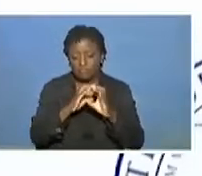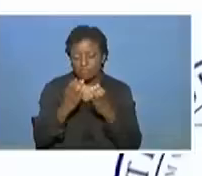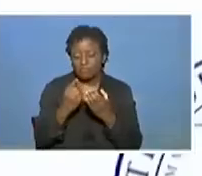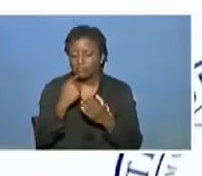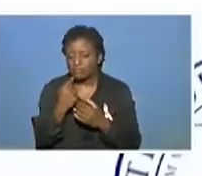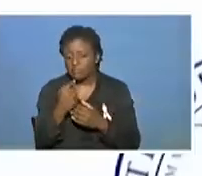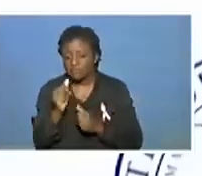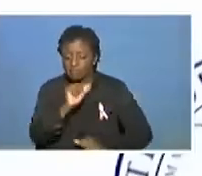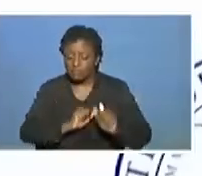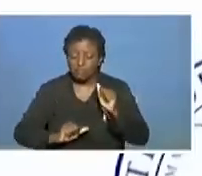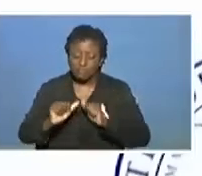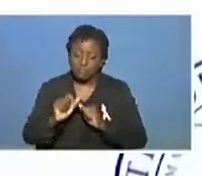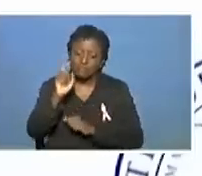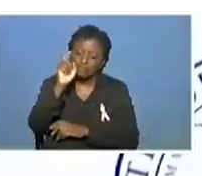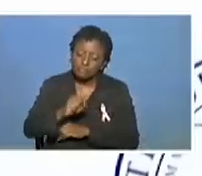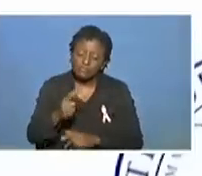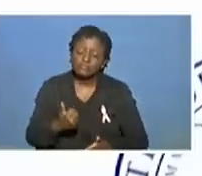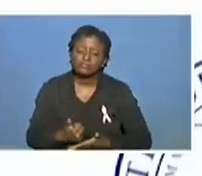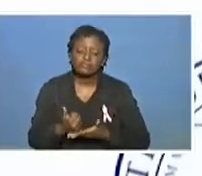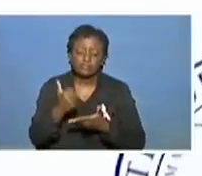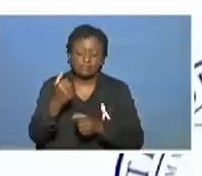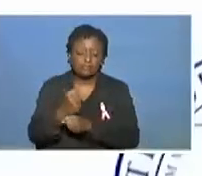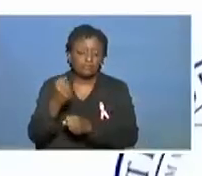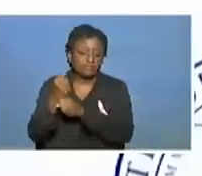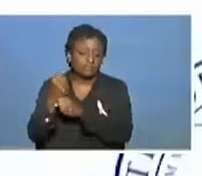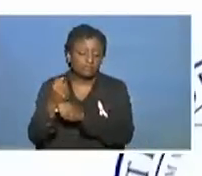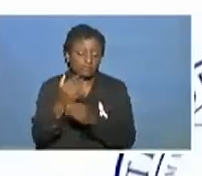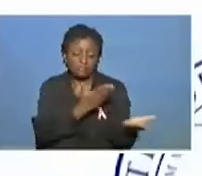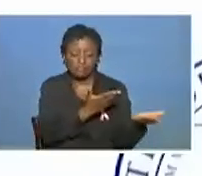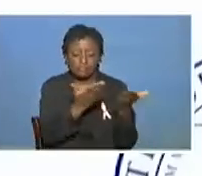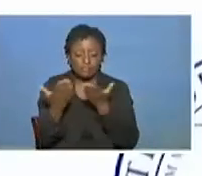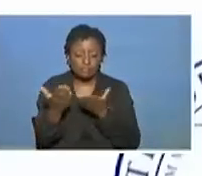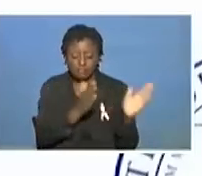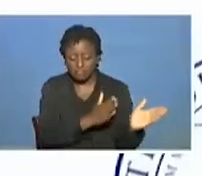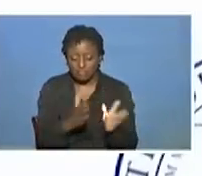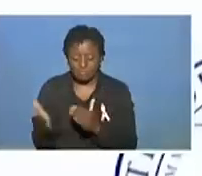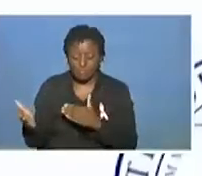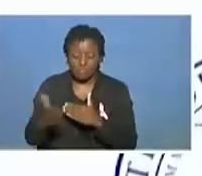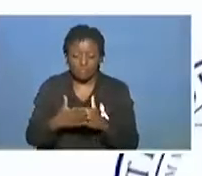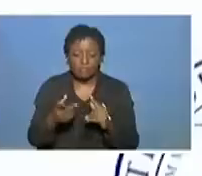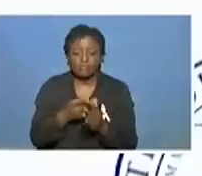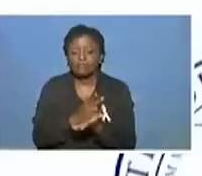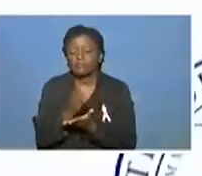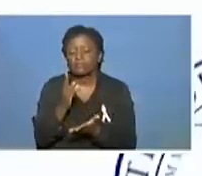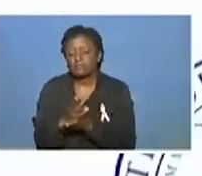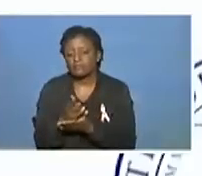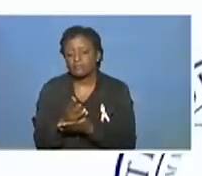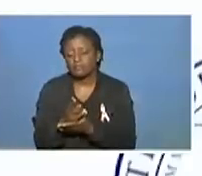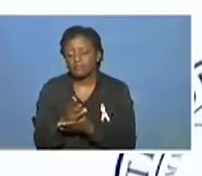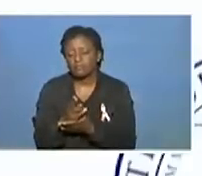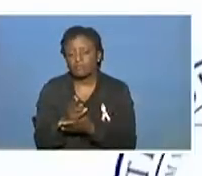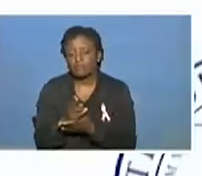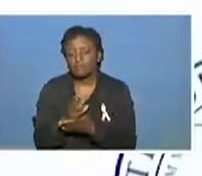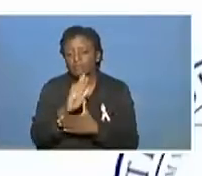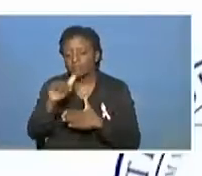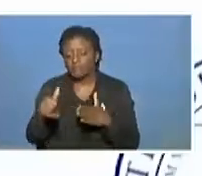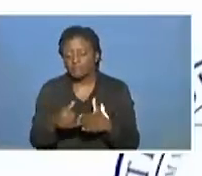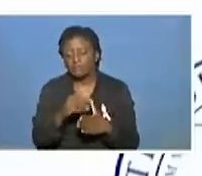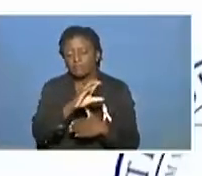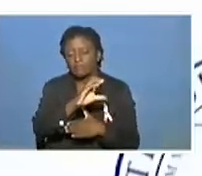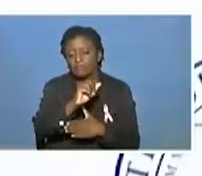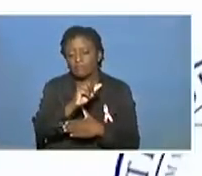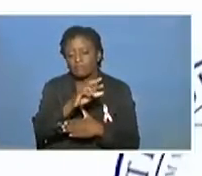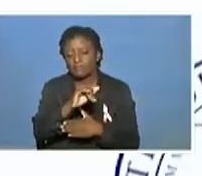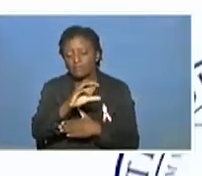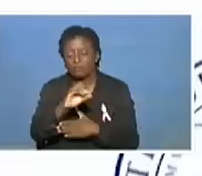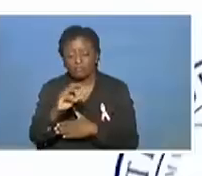of action needs to be taken to support bringing order back to Haiti. So all CARICOM countries have been asked, are